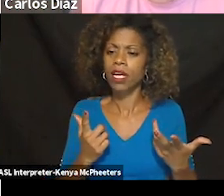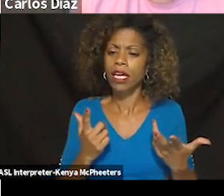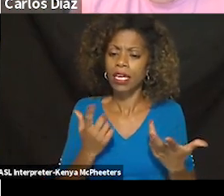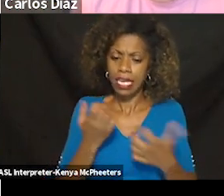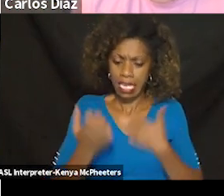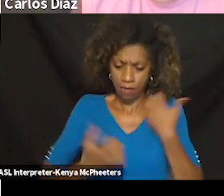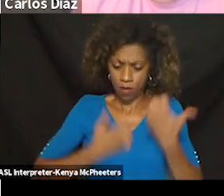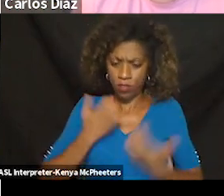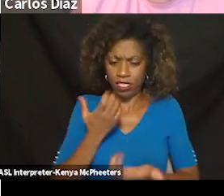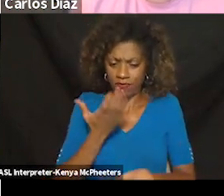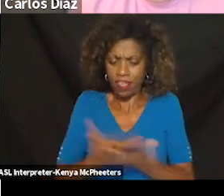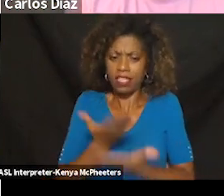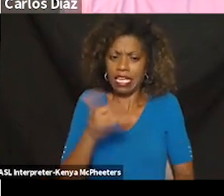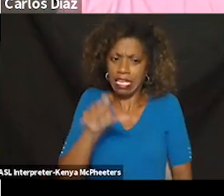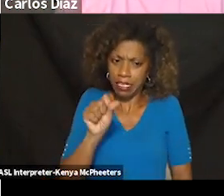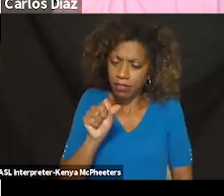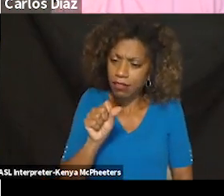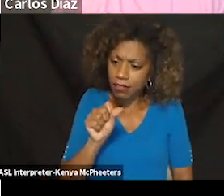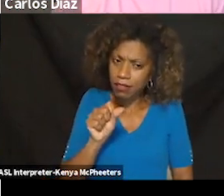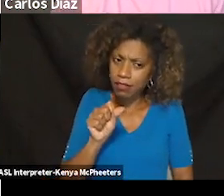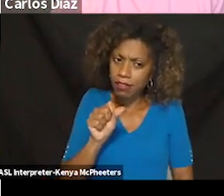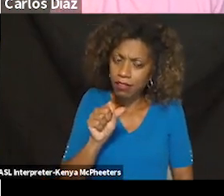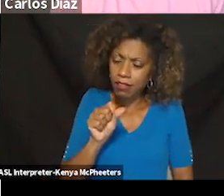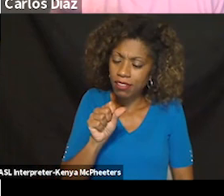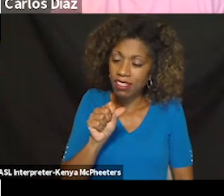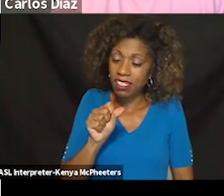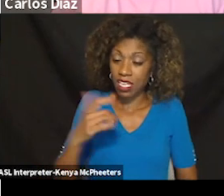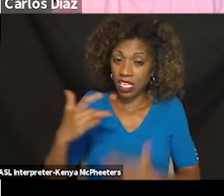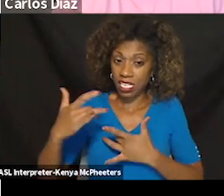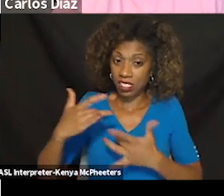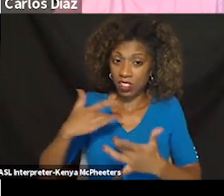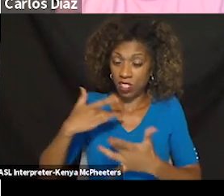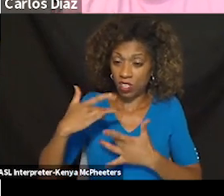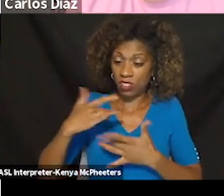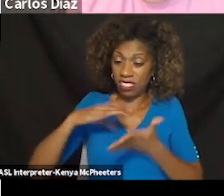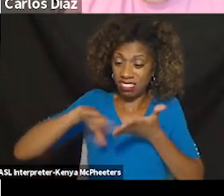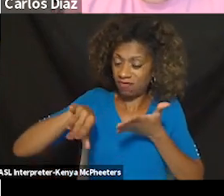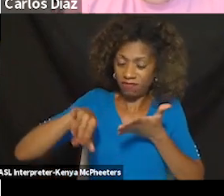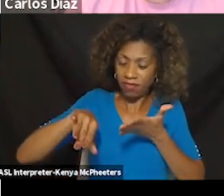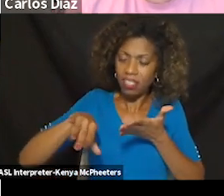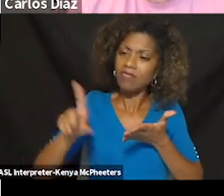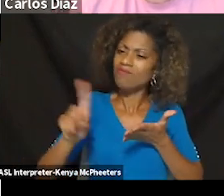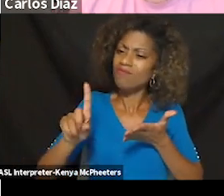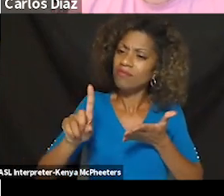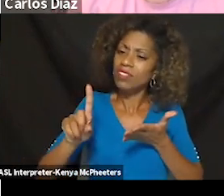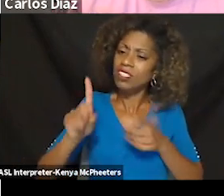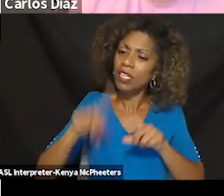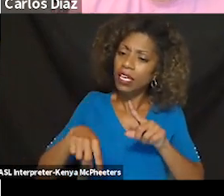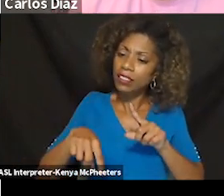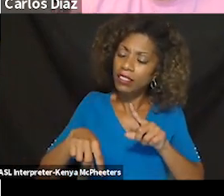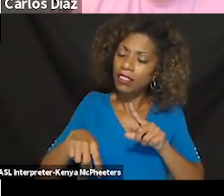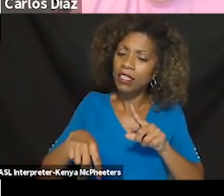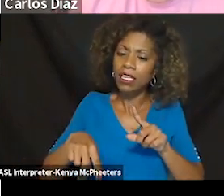know, as frustrating as it may be for us to hear in research and in all these presentations, some of the reasons why folks aren't sure about being vaccinated